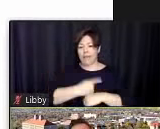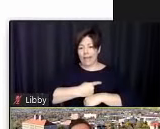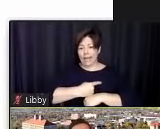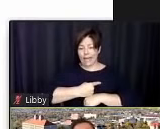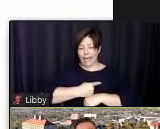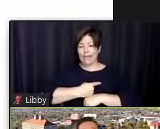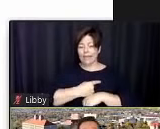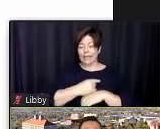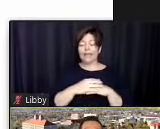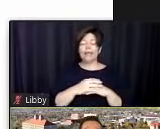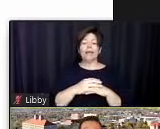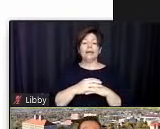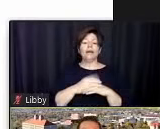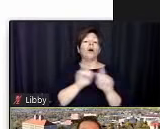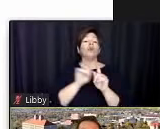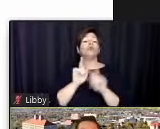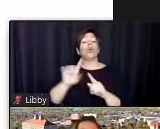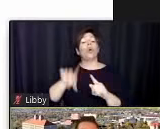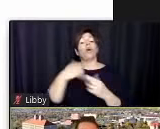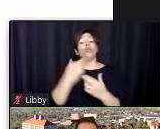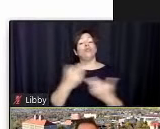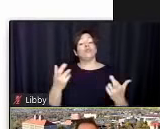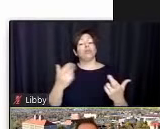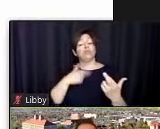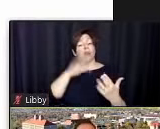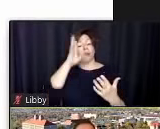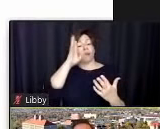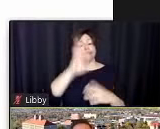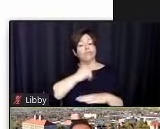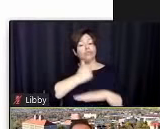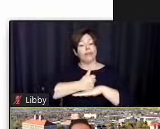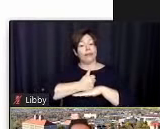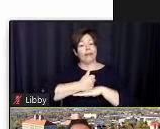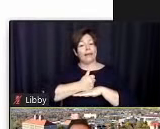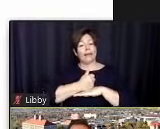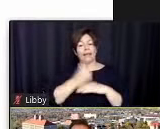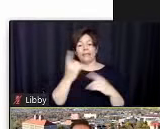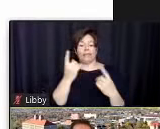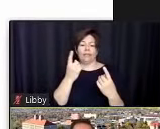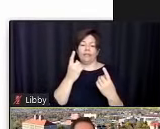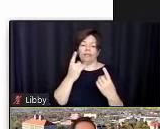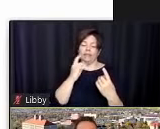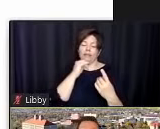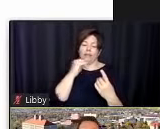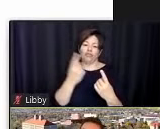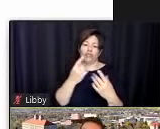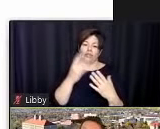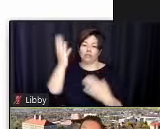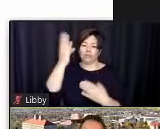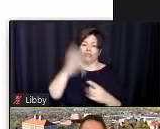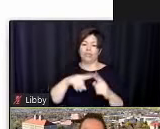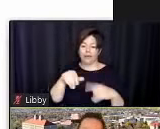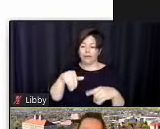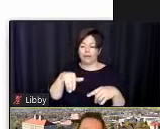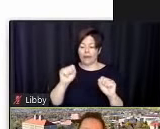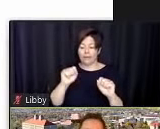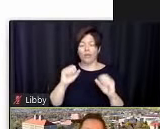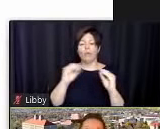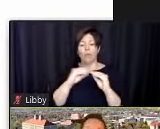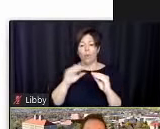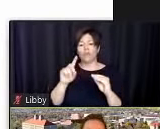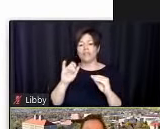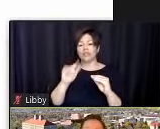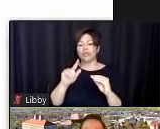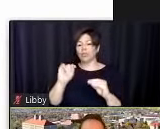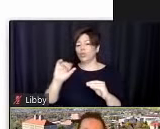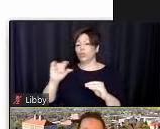as well as to a couple of resources I've created that go beyond simply the presentations with, yes, more digital tools. That's what we